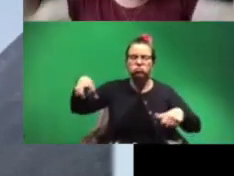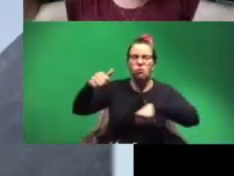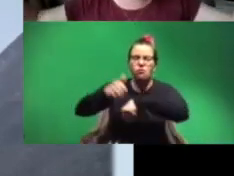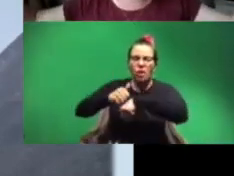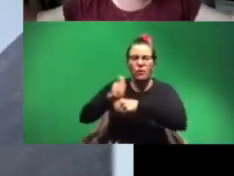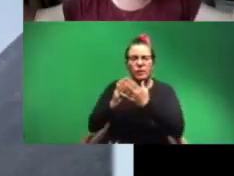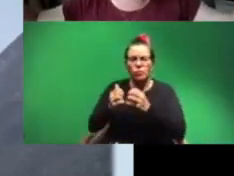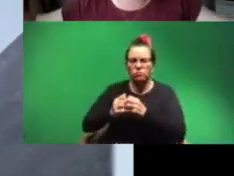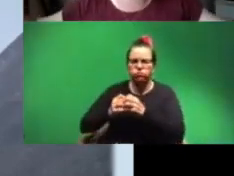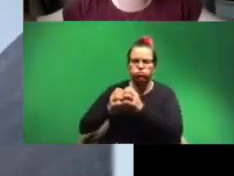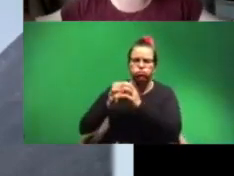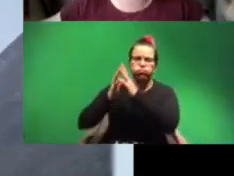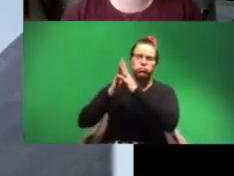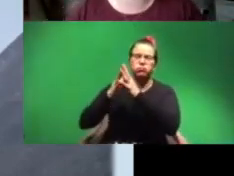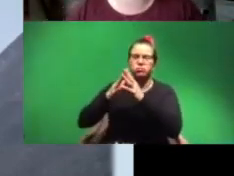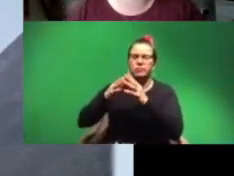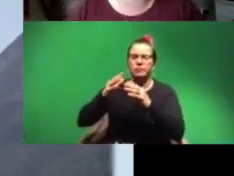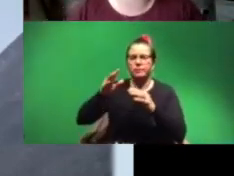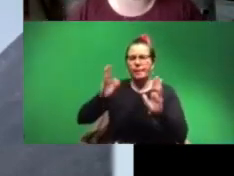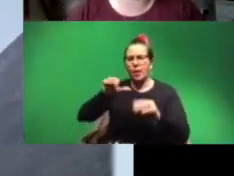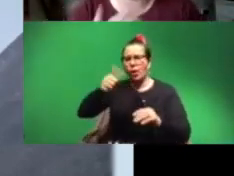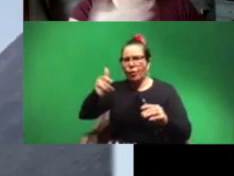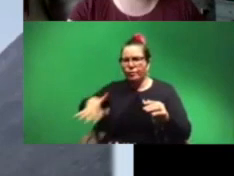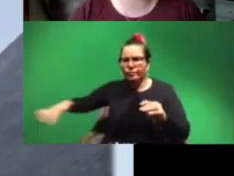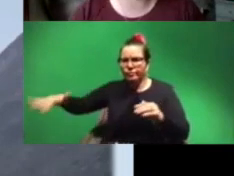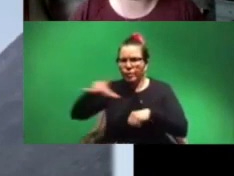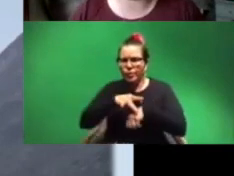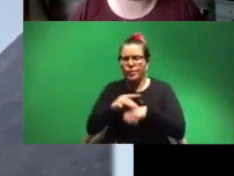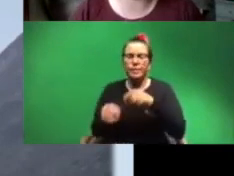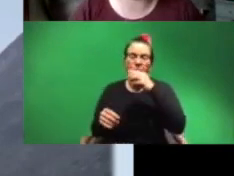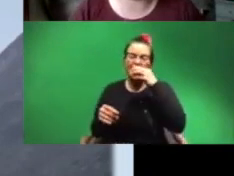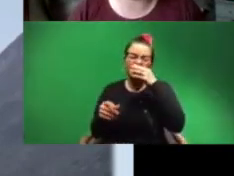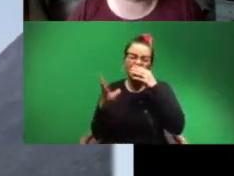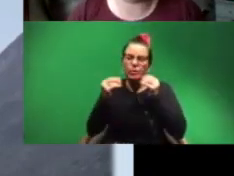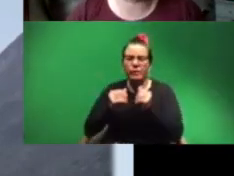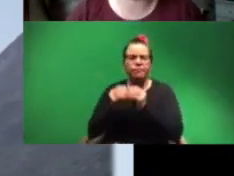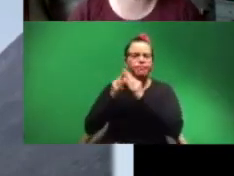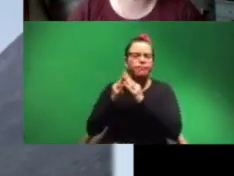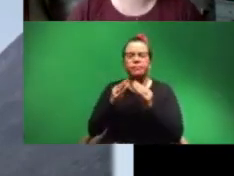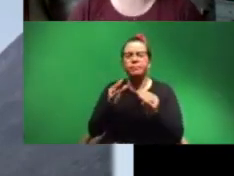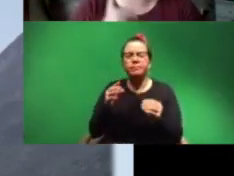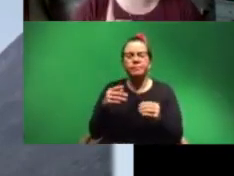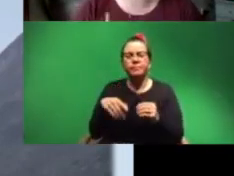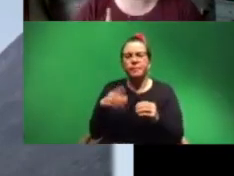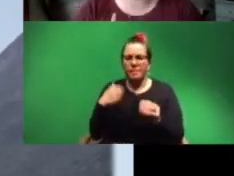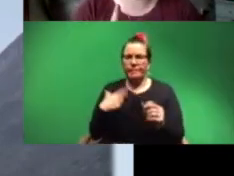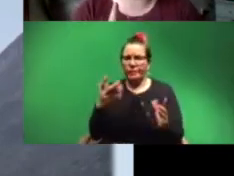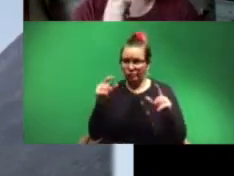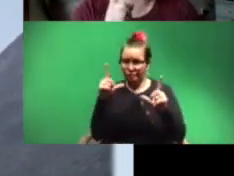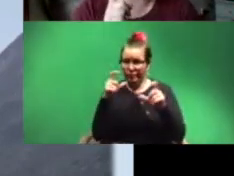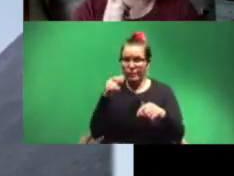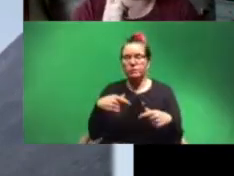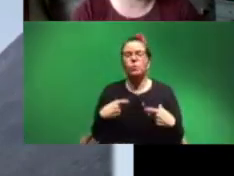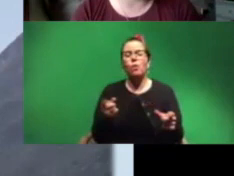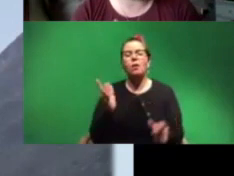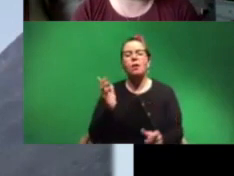risen up above all the earth around them. And you get these fabulous peaks here. This is a photo that I've taken. And while I'm talking, I'm not going